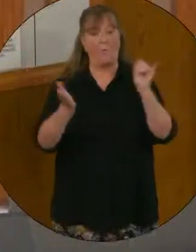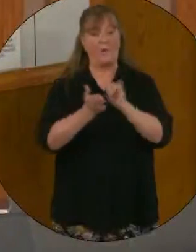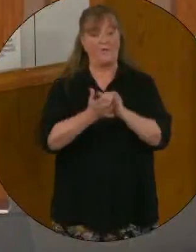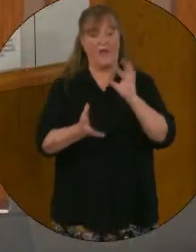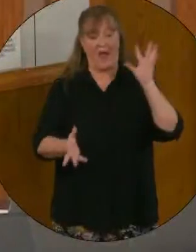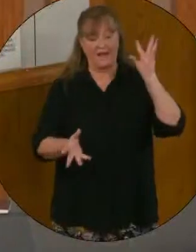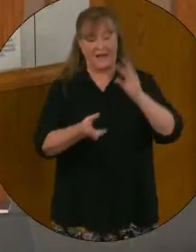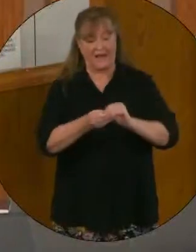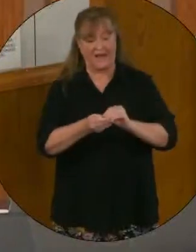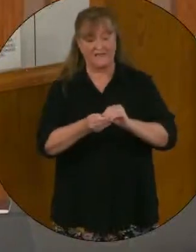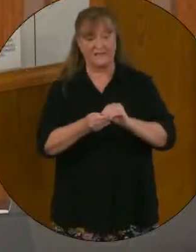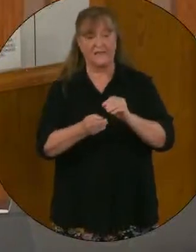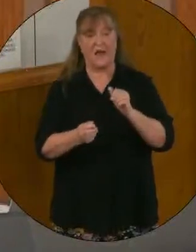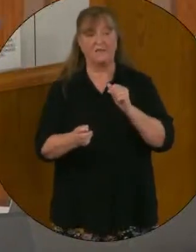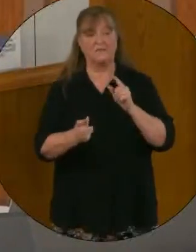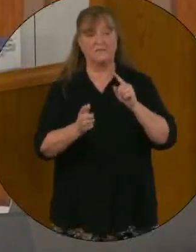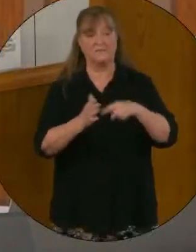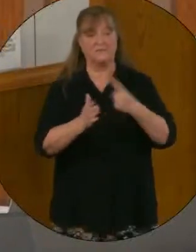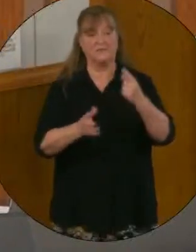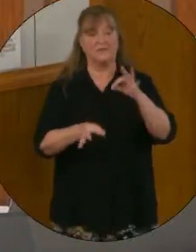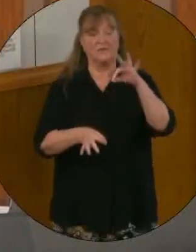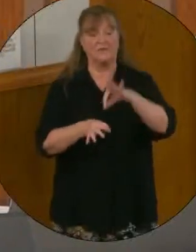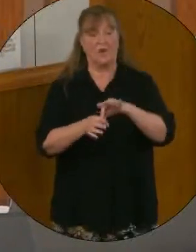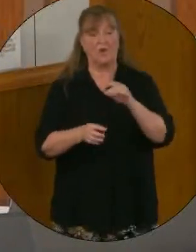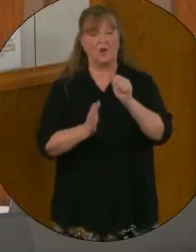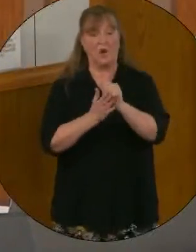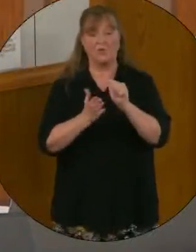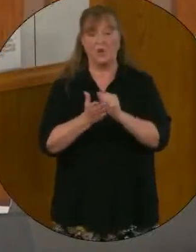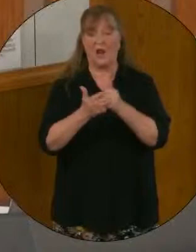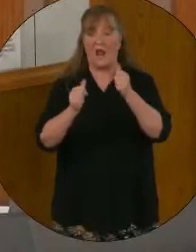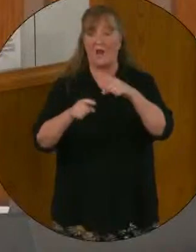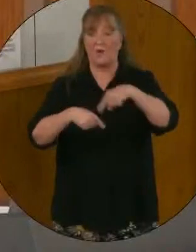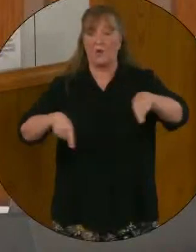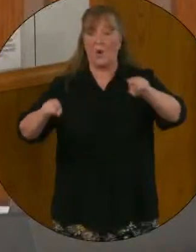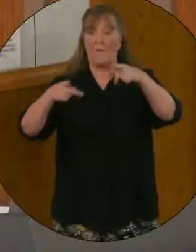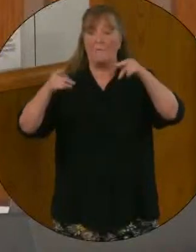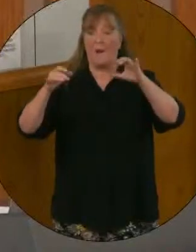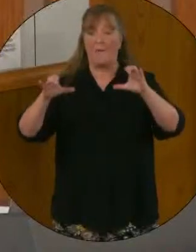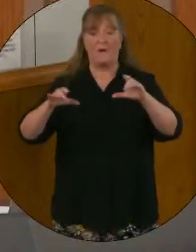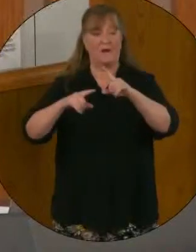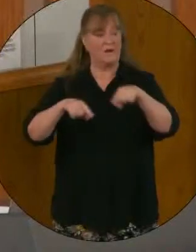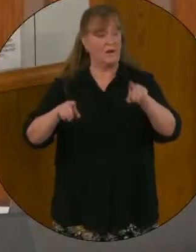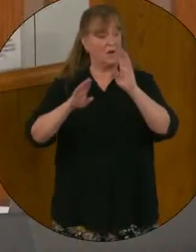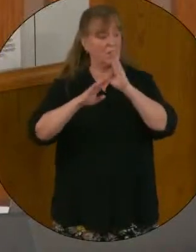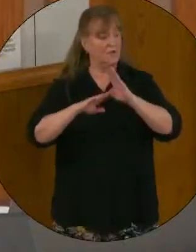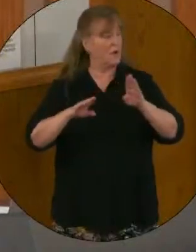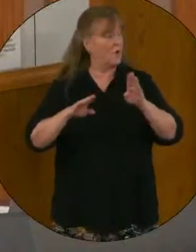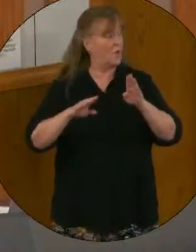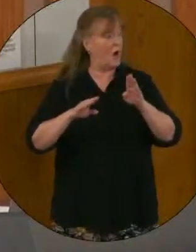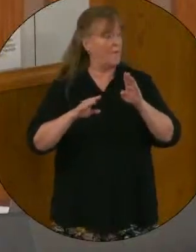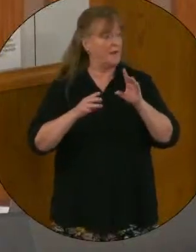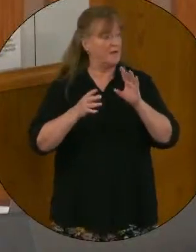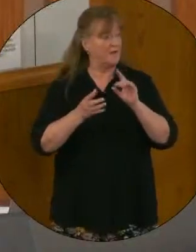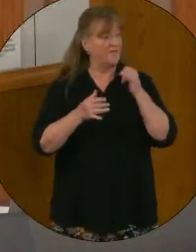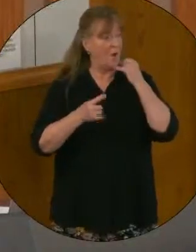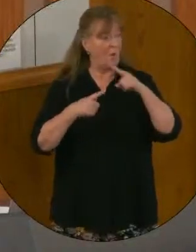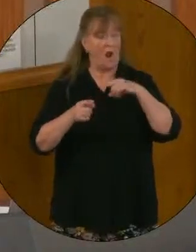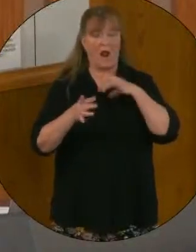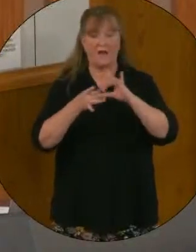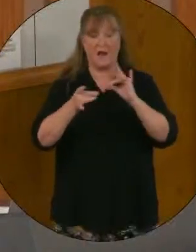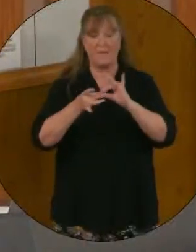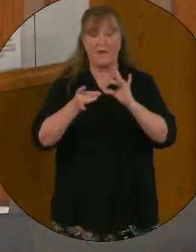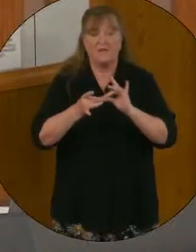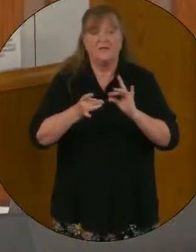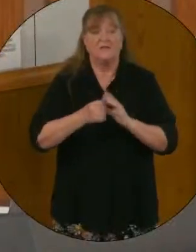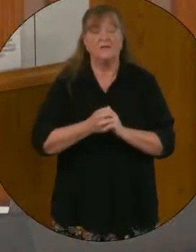I'd like to ensure that anybody who is in the public who'd like to provide public comment does so by